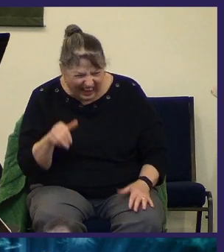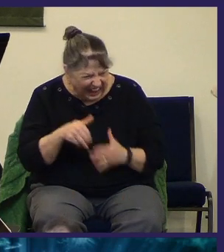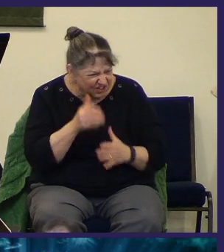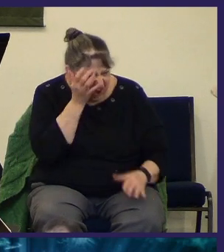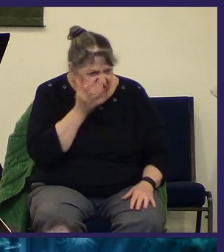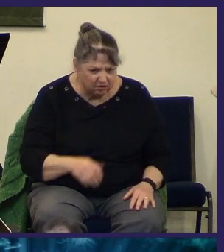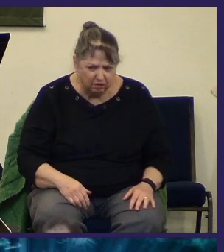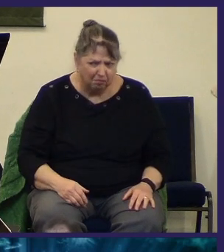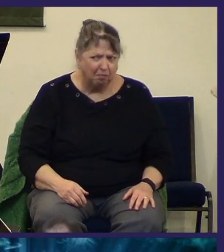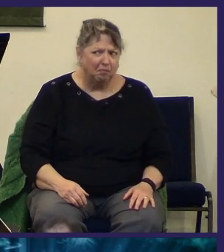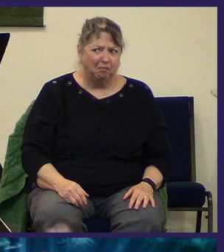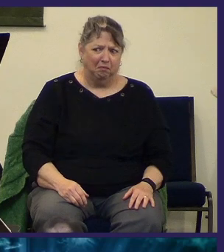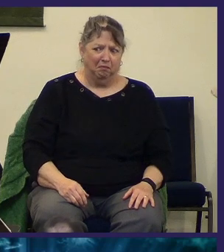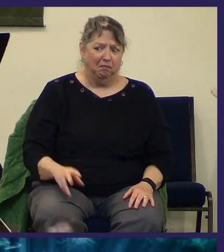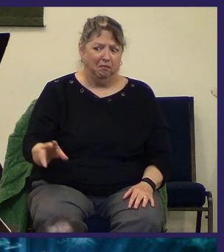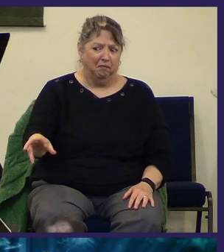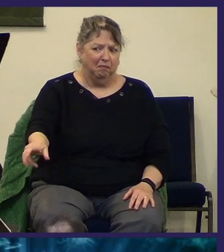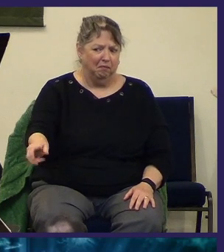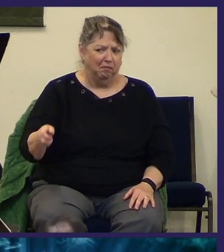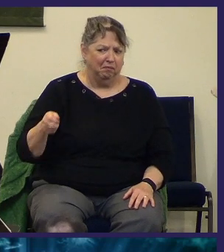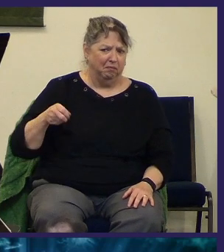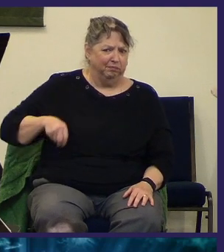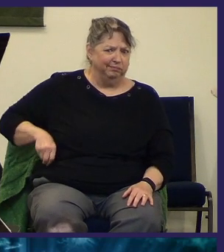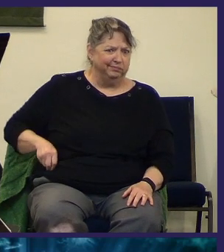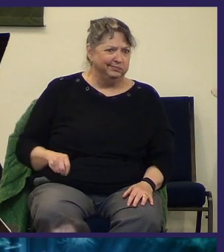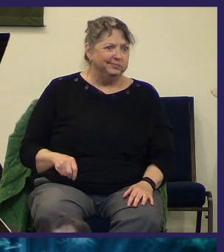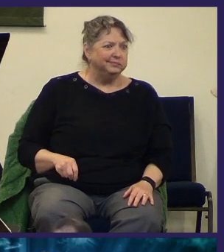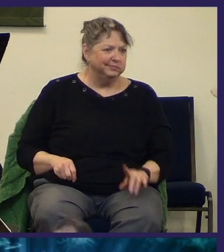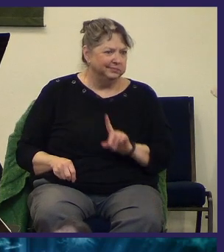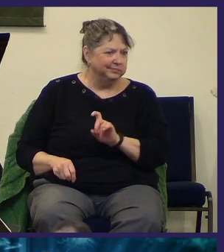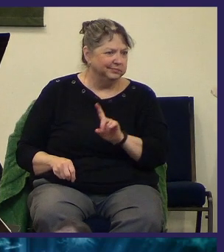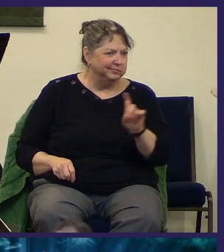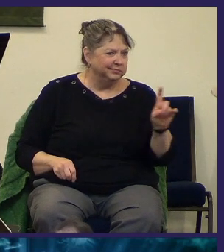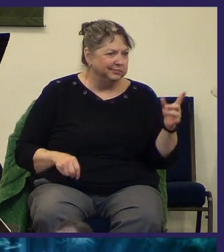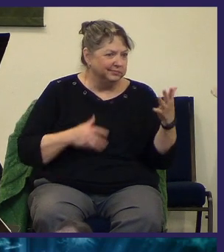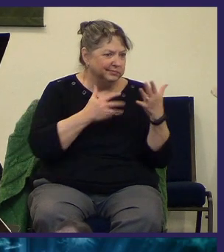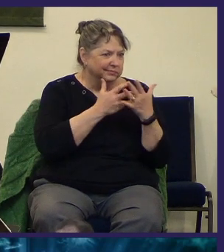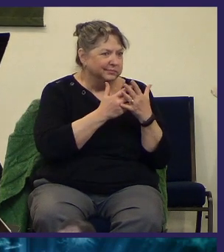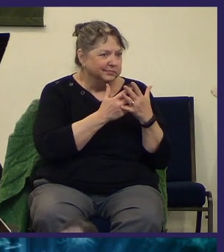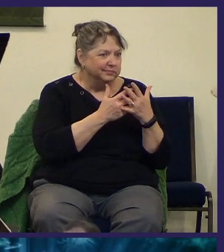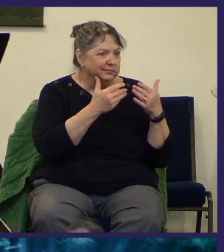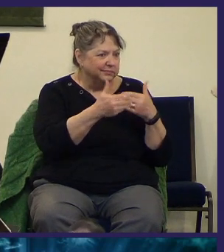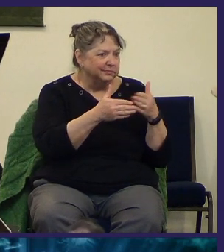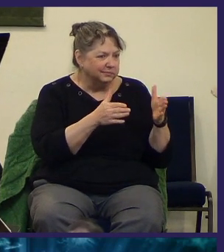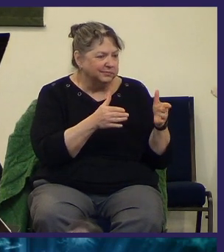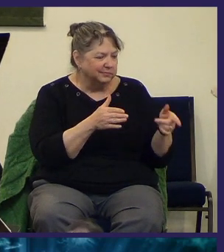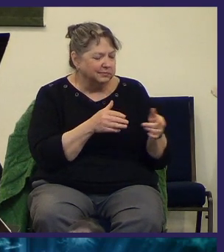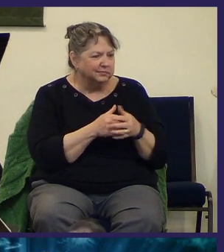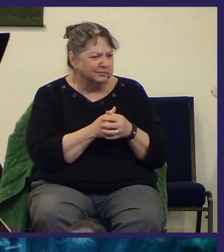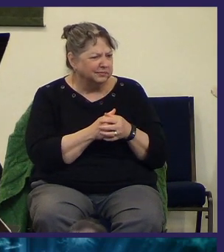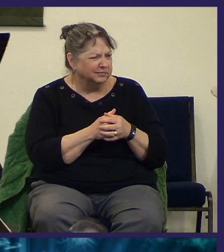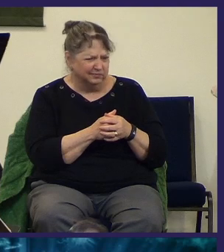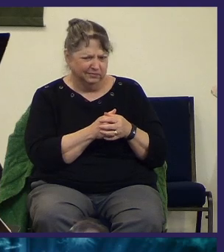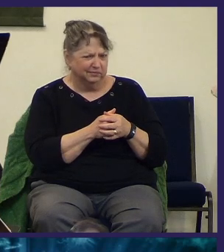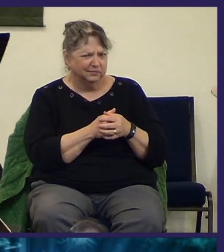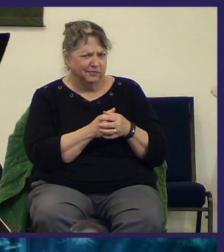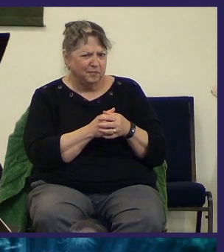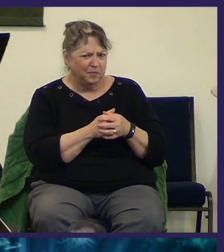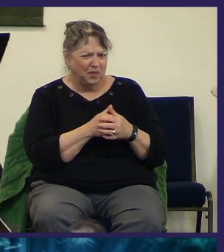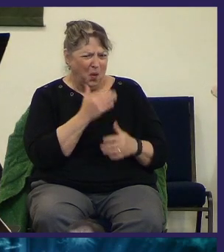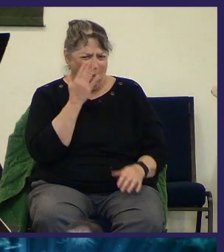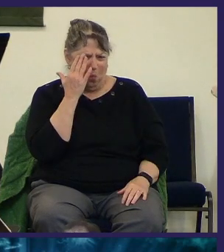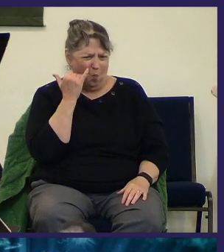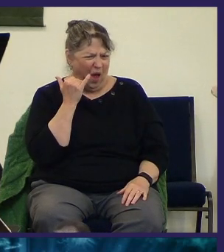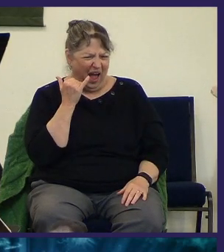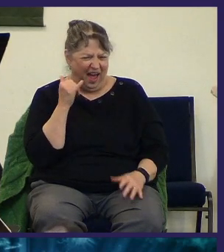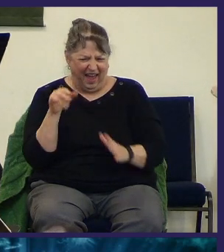that new testament out of the garbage and he took it back to his cell with them what what made him pull that bible out